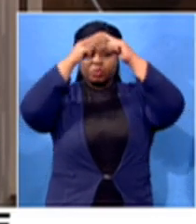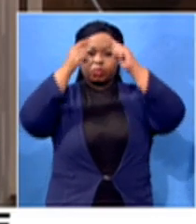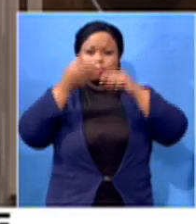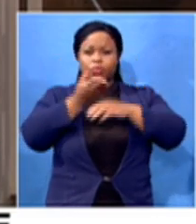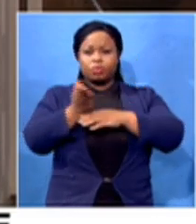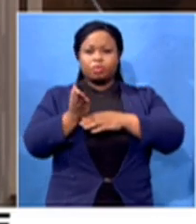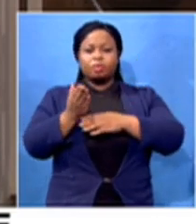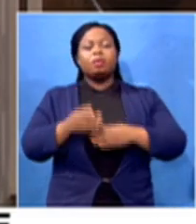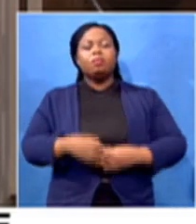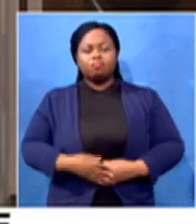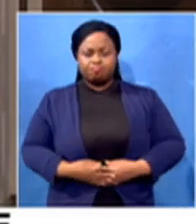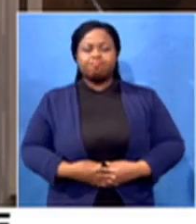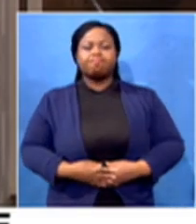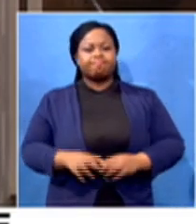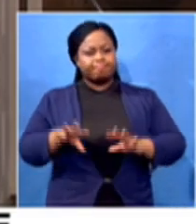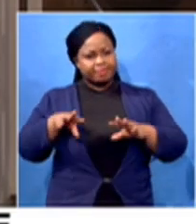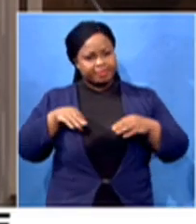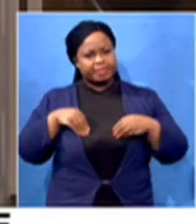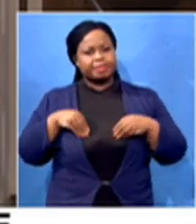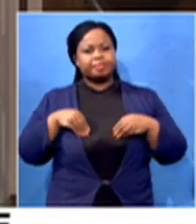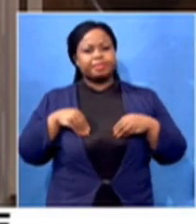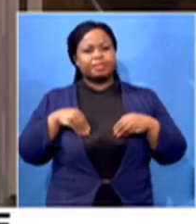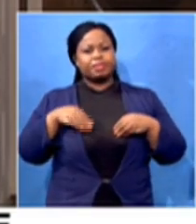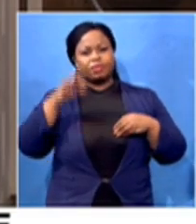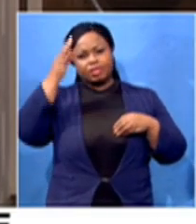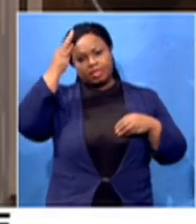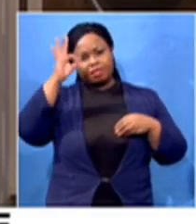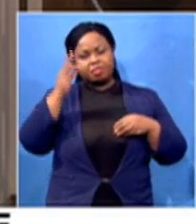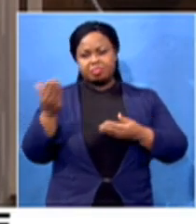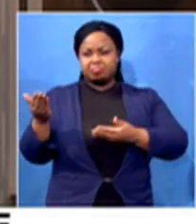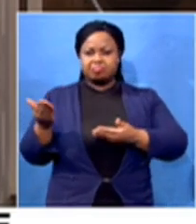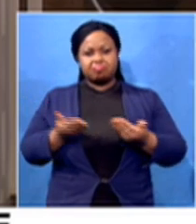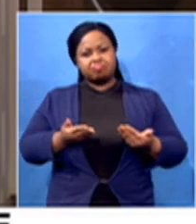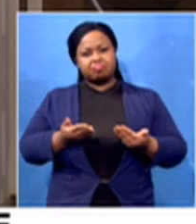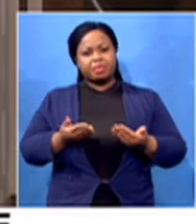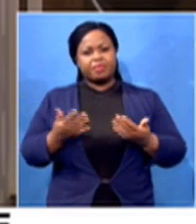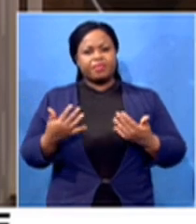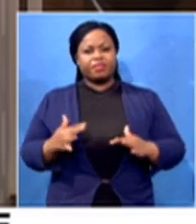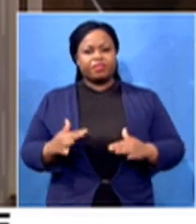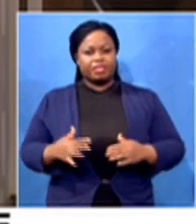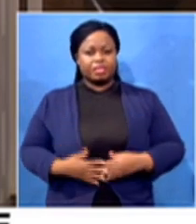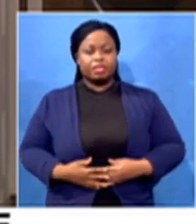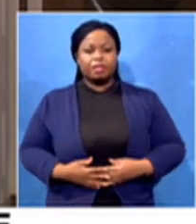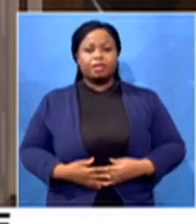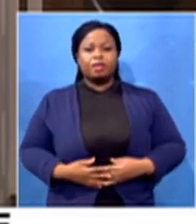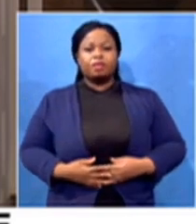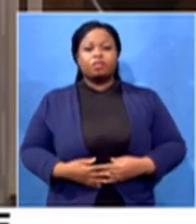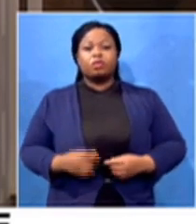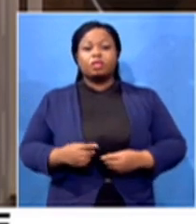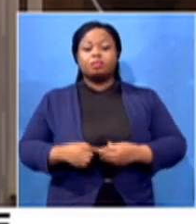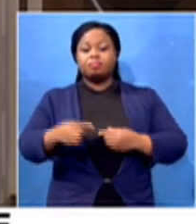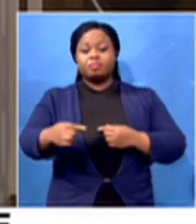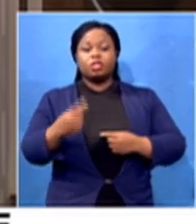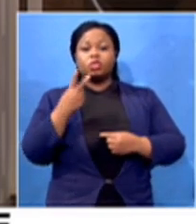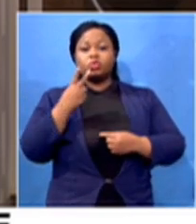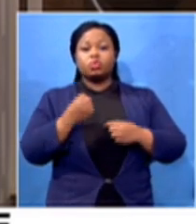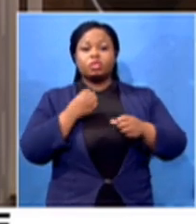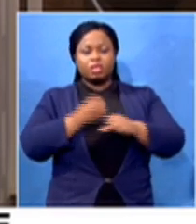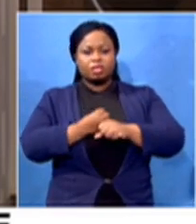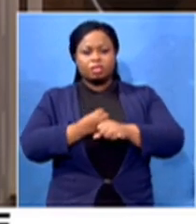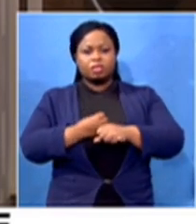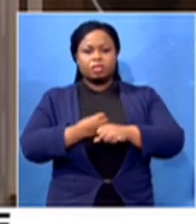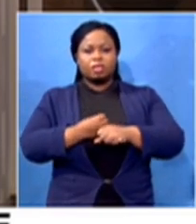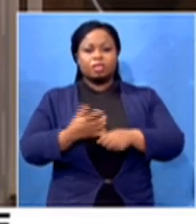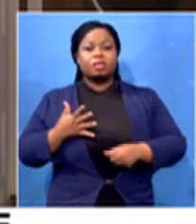have welcomed our government with open hands, and in the 2 years, they would like us to focus as much as